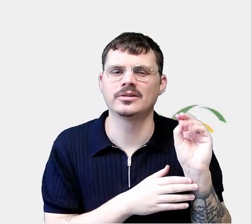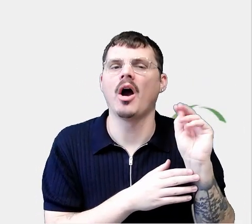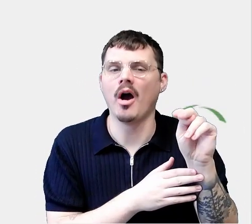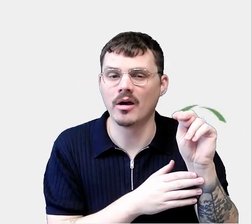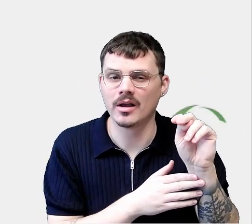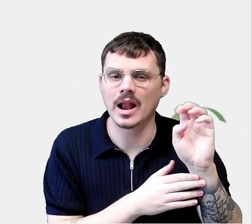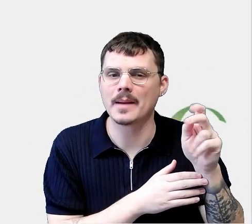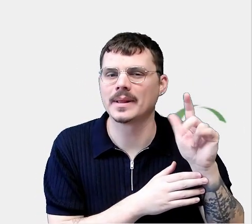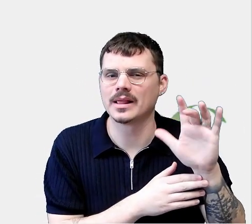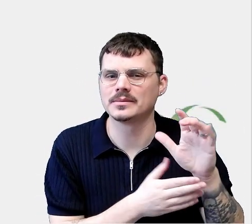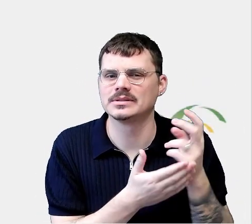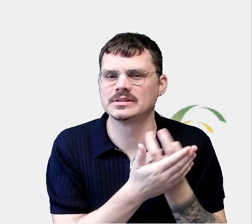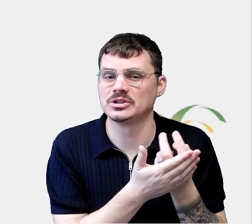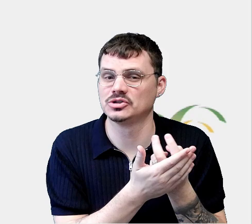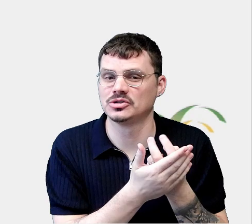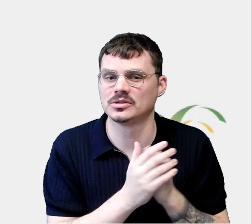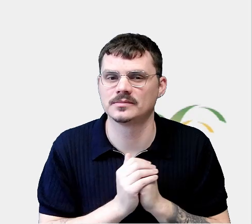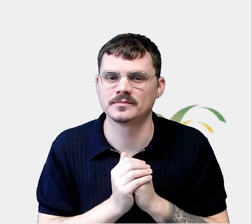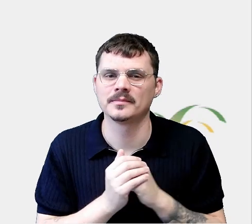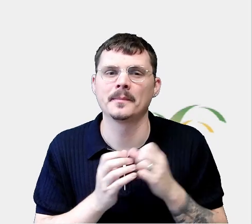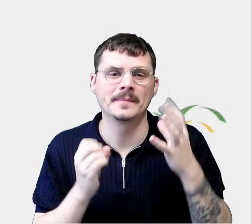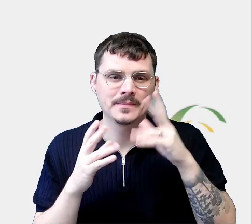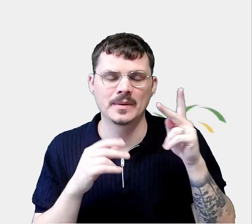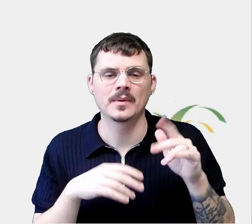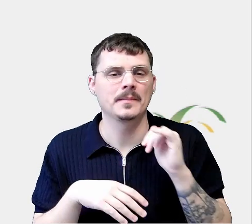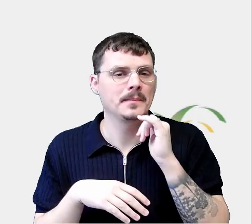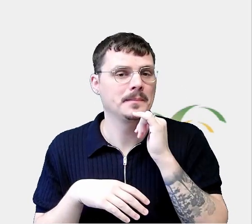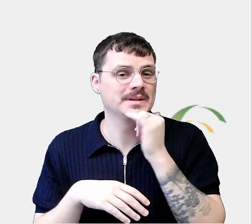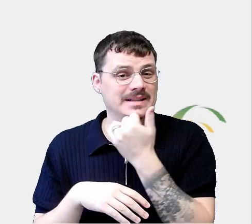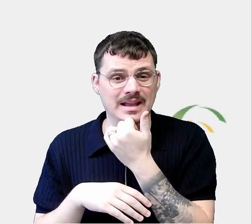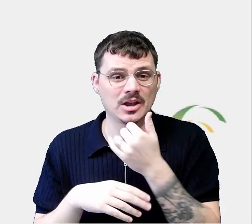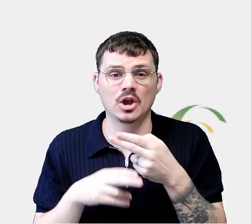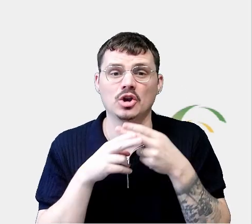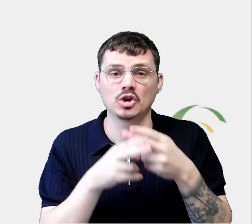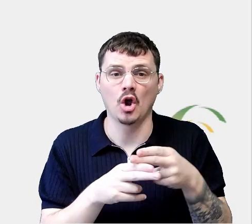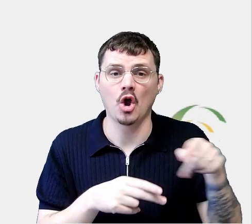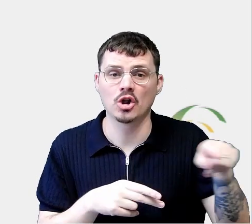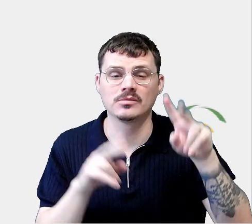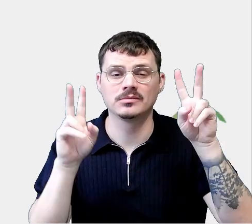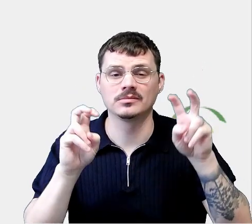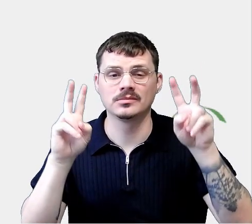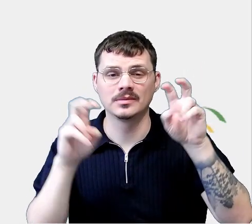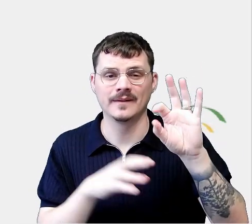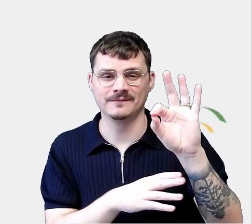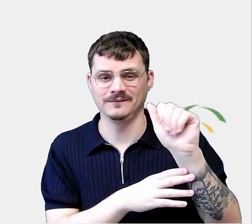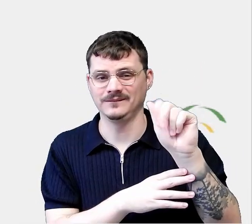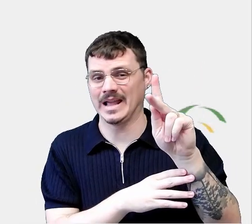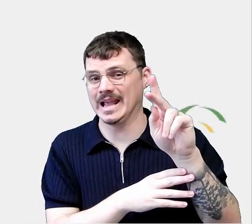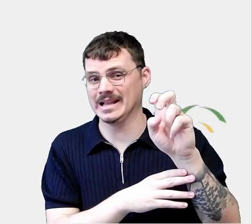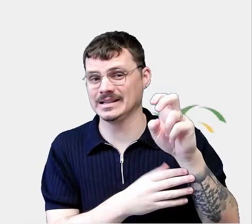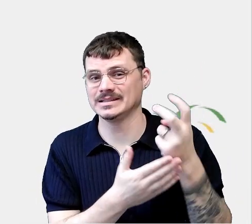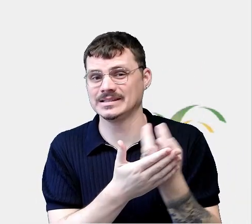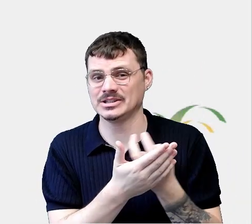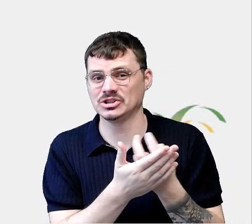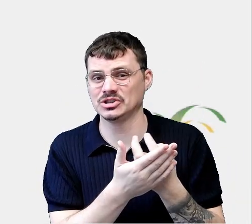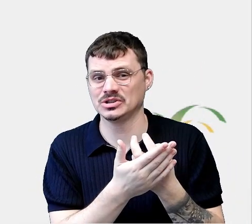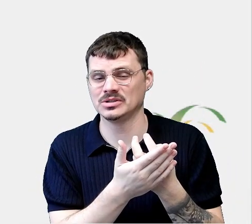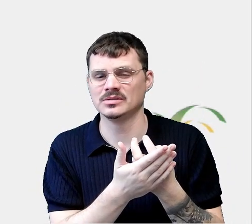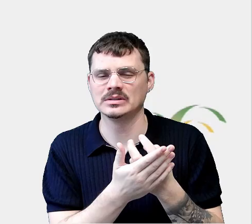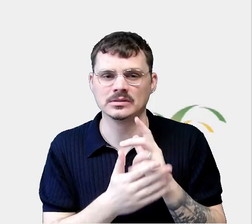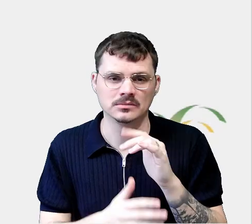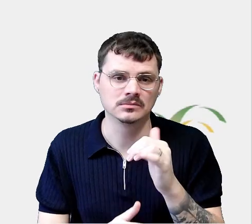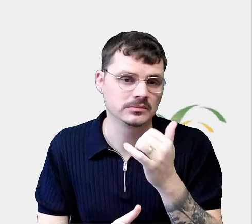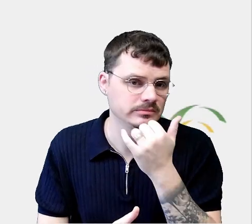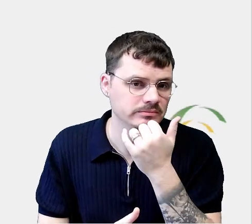seizure. And some people mistakenly call these fake seizures or pseudo seizures. That's a